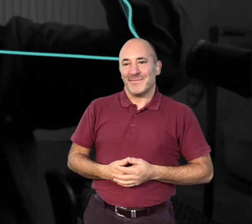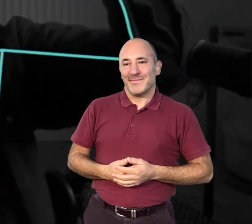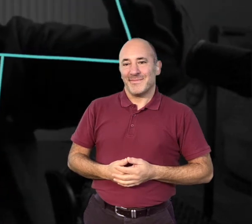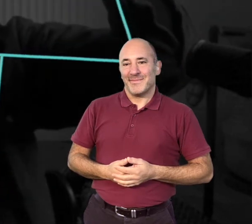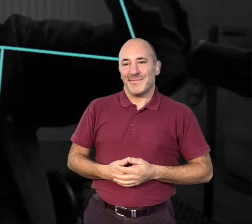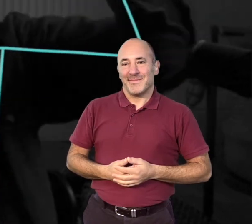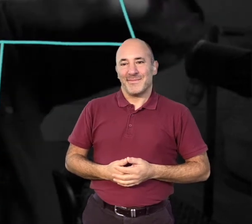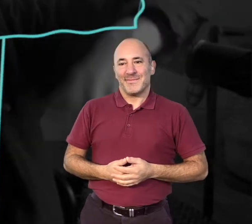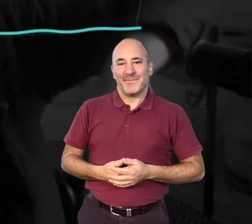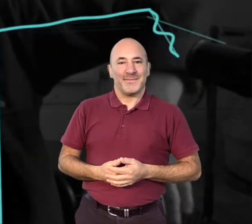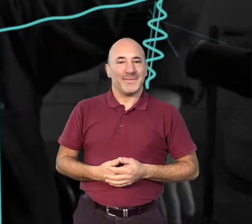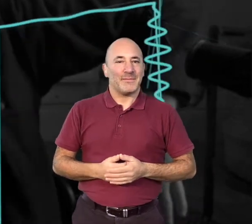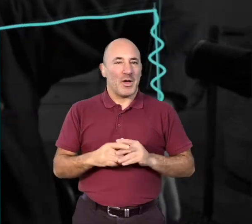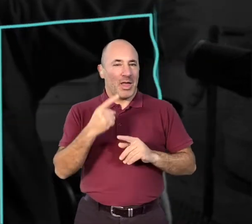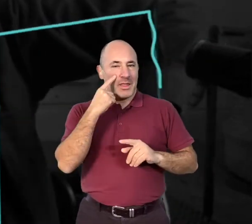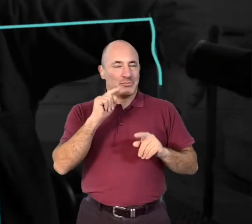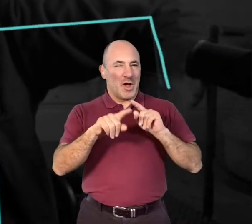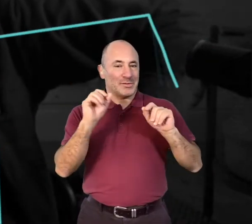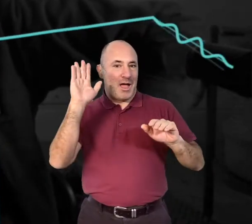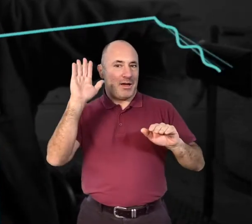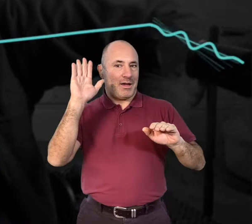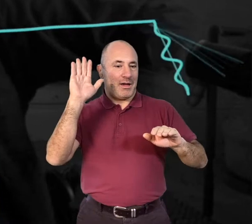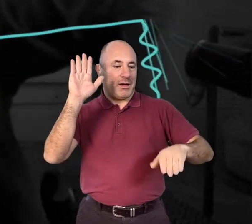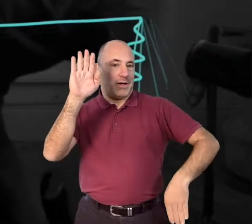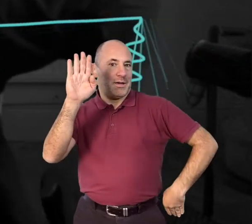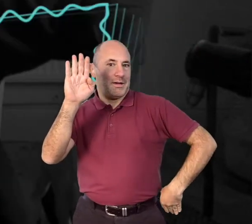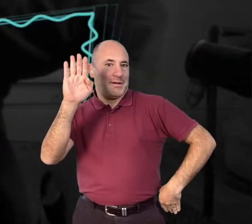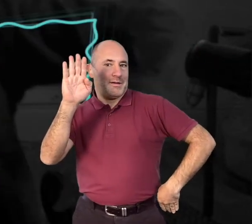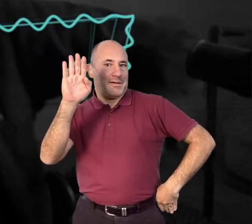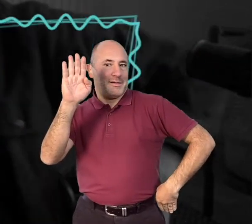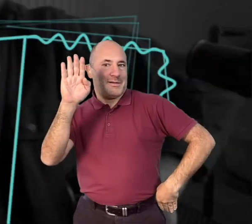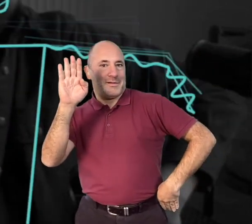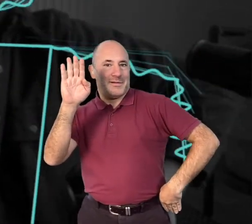Let's try some strange positions. Let's do one arm down, one arm up.